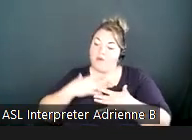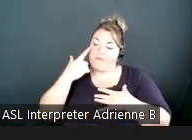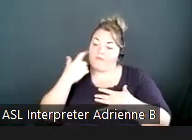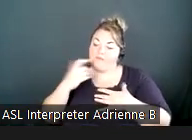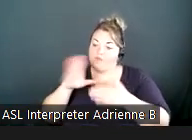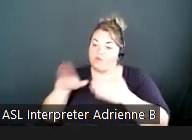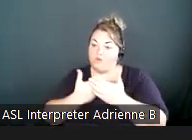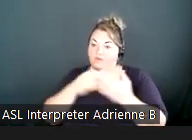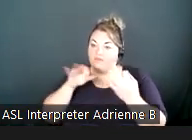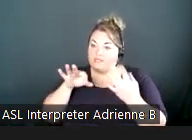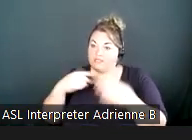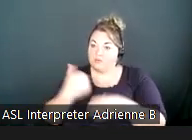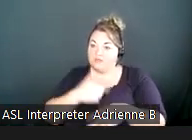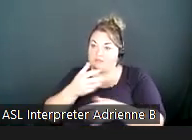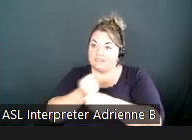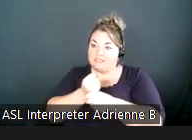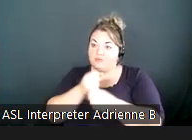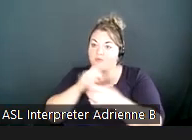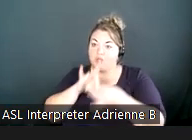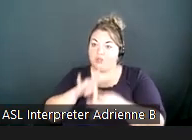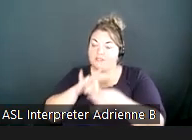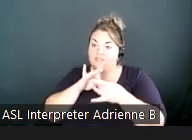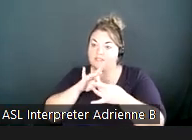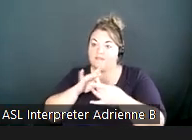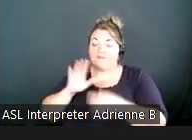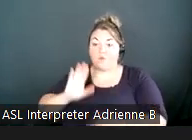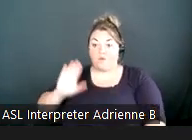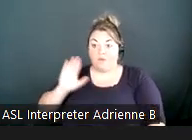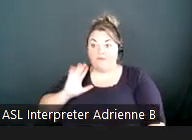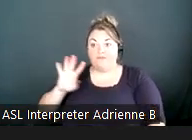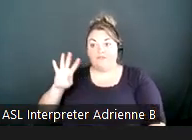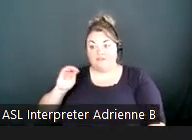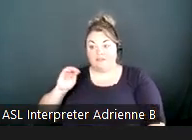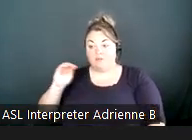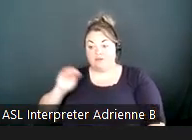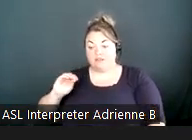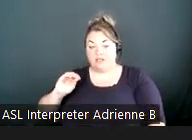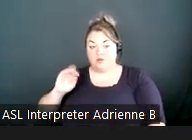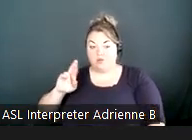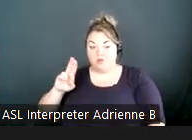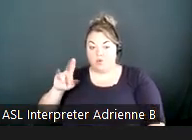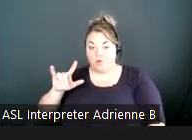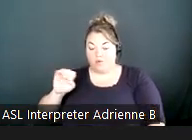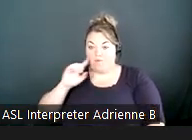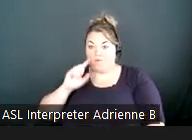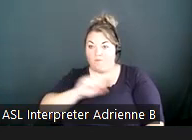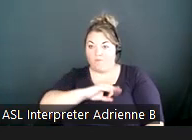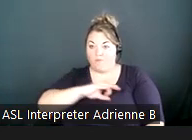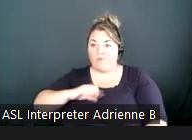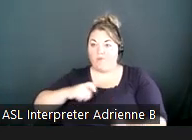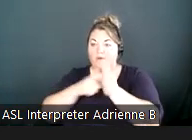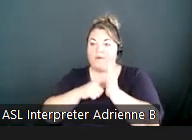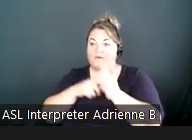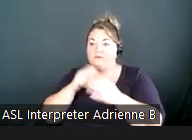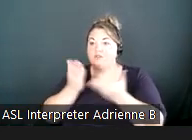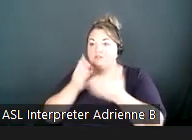of the feedback that we received regarding the former 50% rule for staffing requirements found in the service